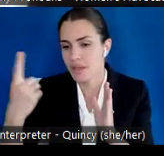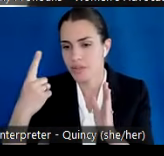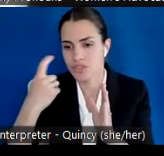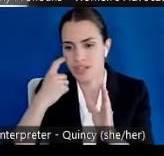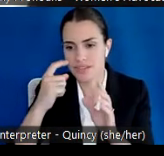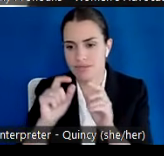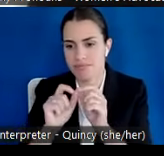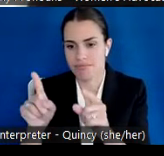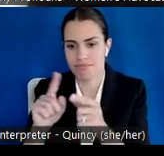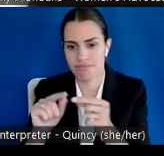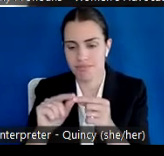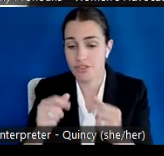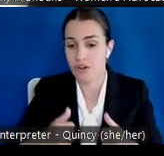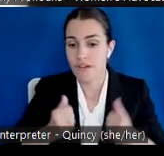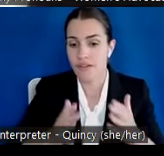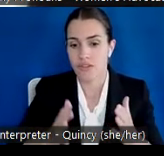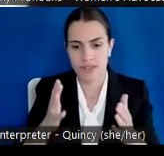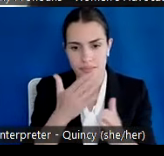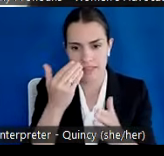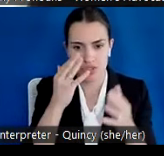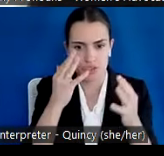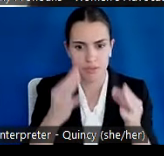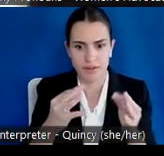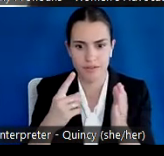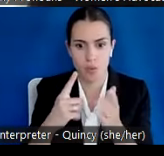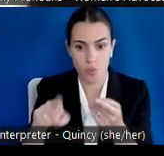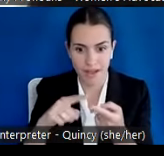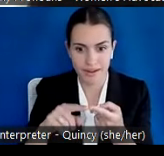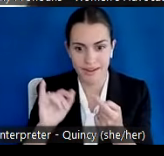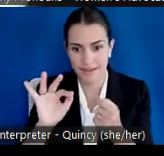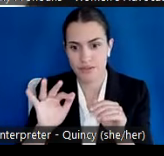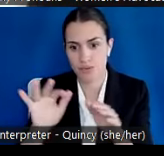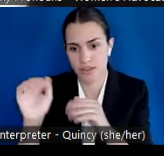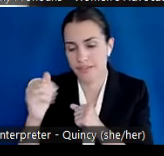going to reiterate that a lot today too, but thank you for kicking us off.